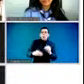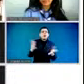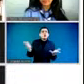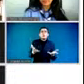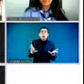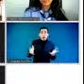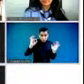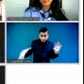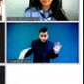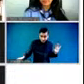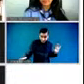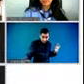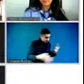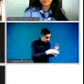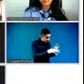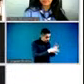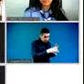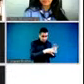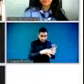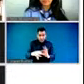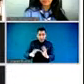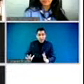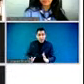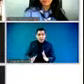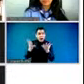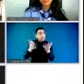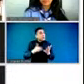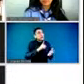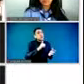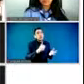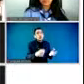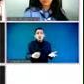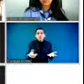our cultures, our differences, our